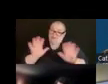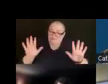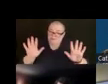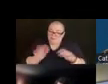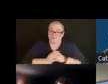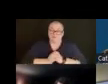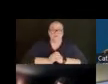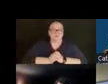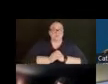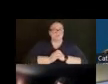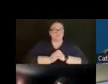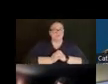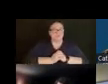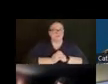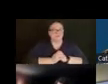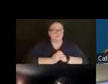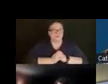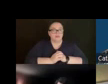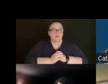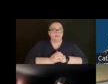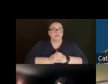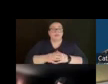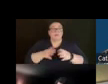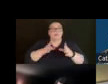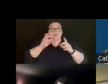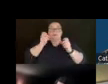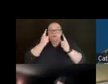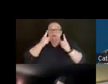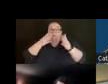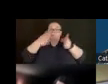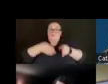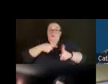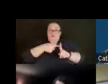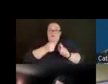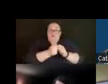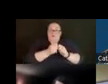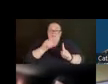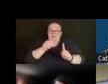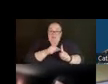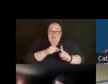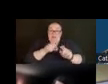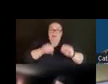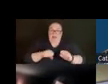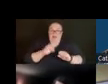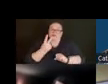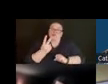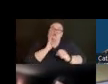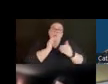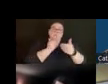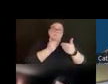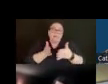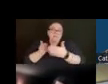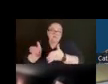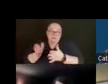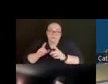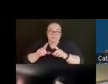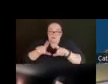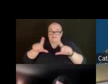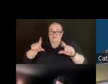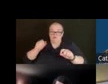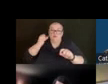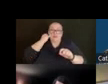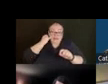Now, a person with a disability can receive a 2-bedroom voucher if they need an aide to live with